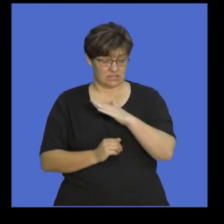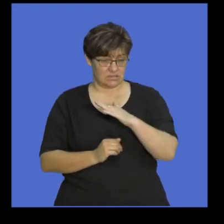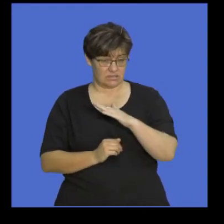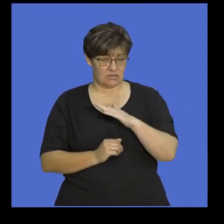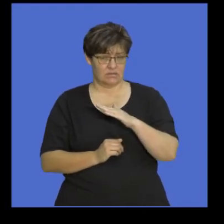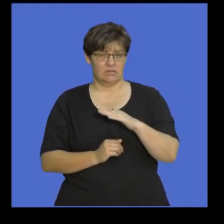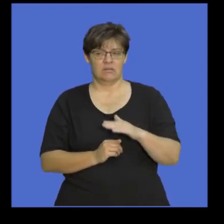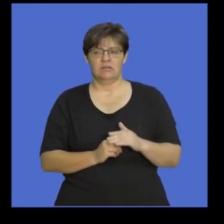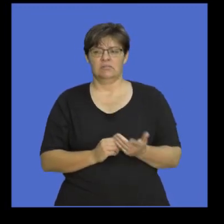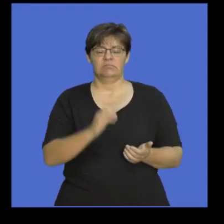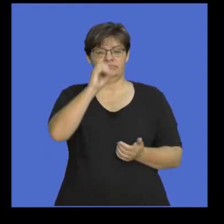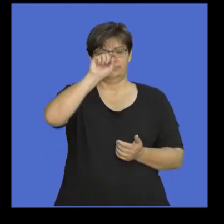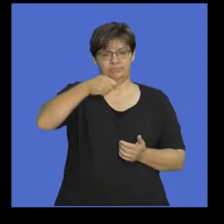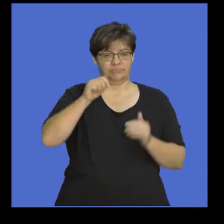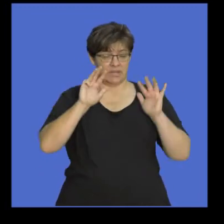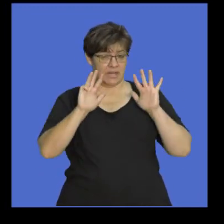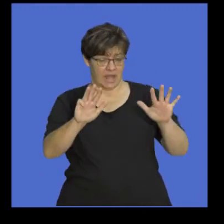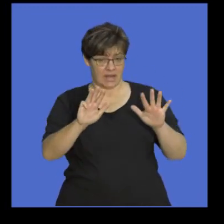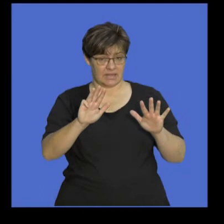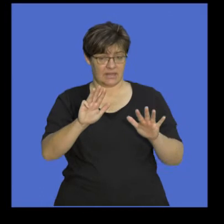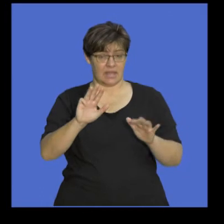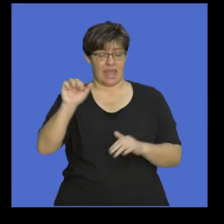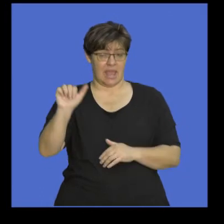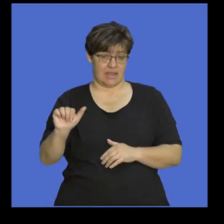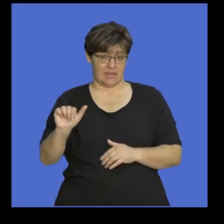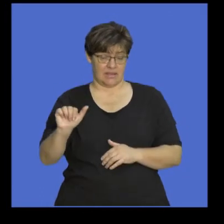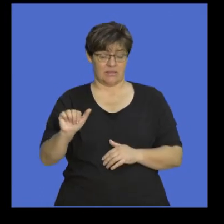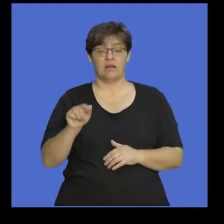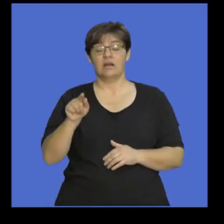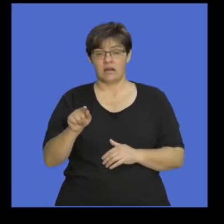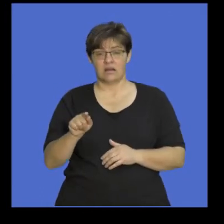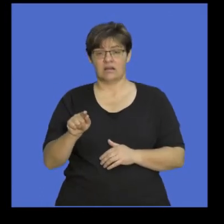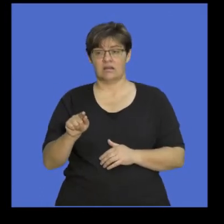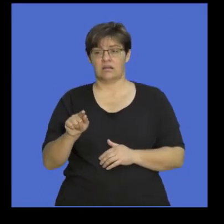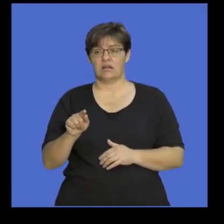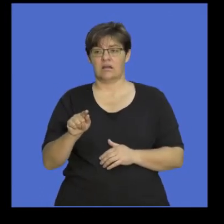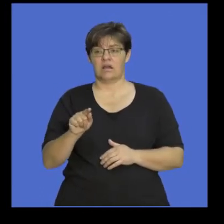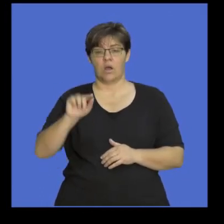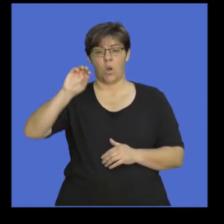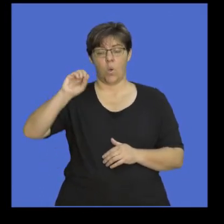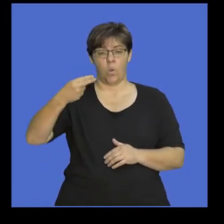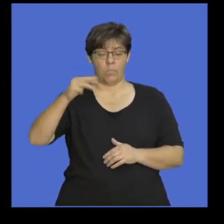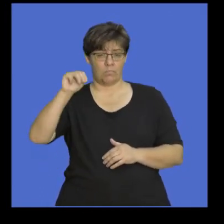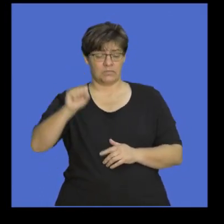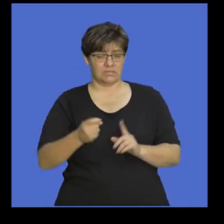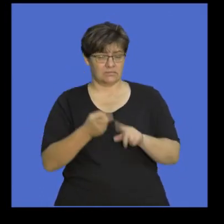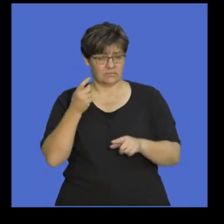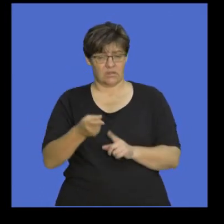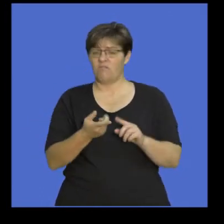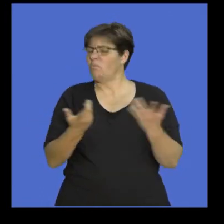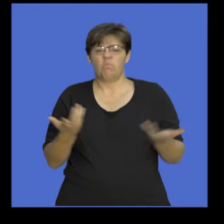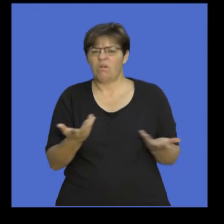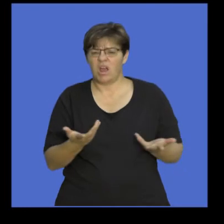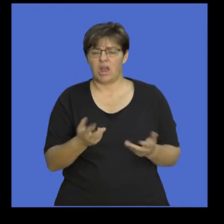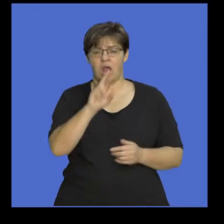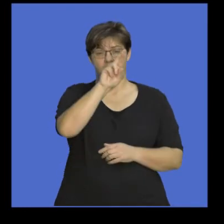registered is also 0.9 amperes. Then obviously the 10 ohms comes from